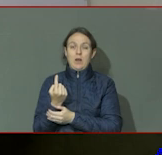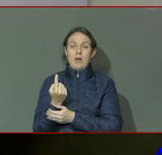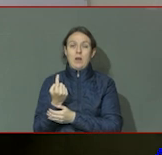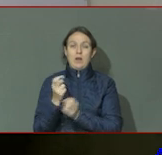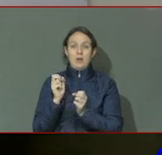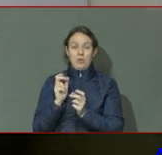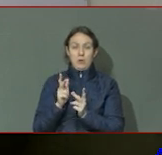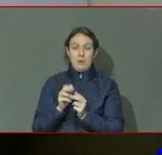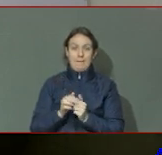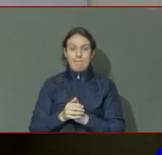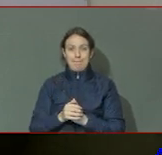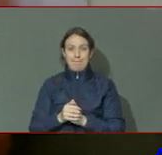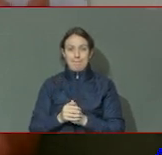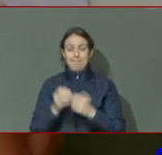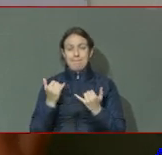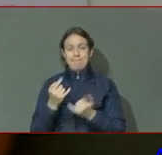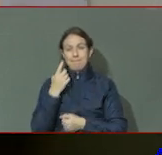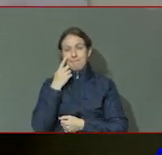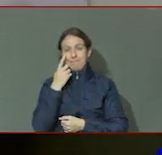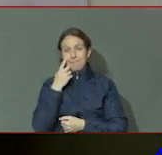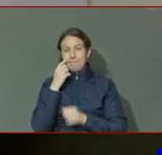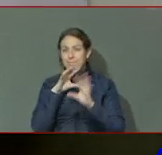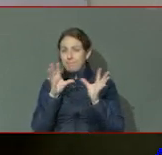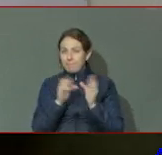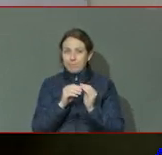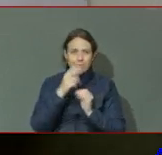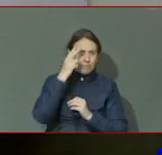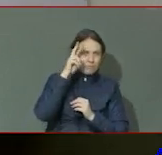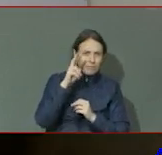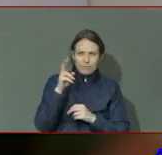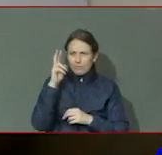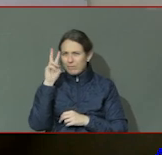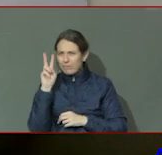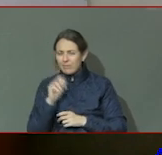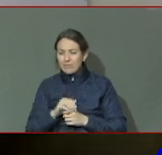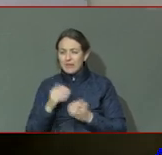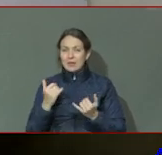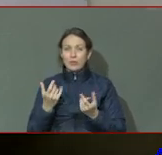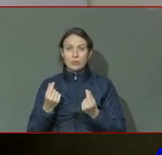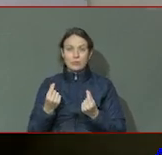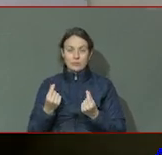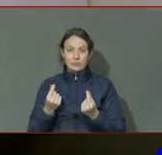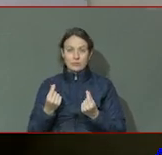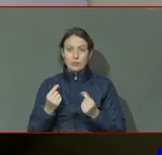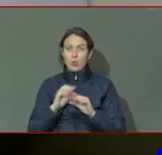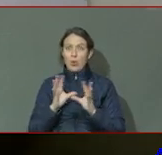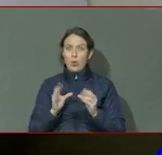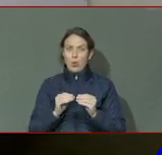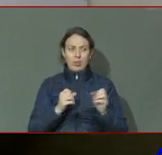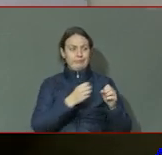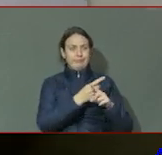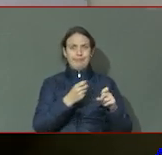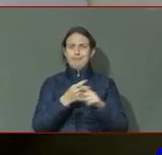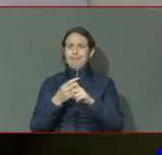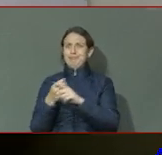beginning. Okay, now you see all those squares. I'm not going to multiply all those brackets out